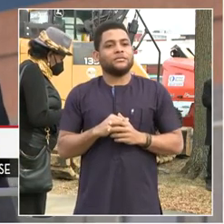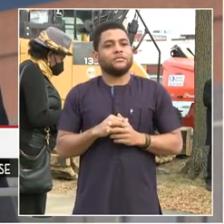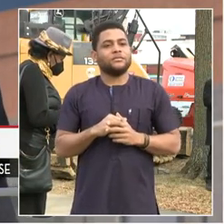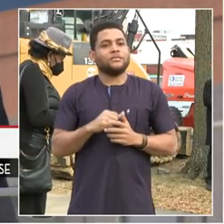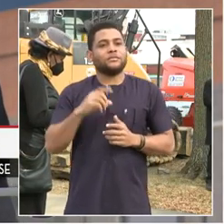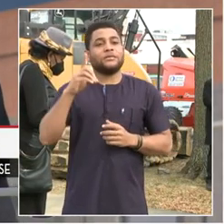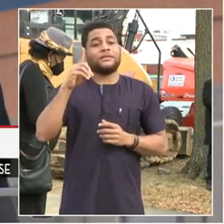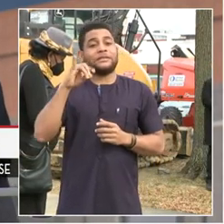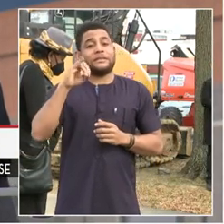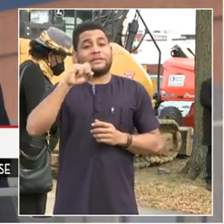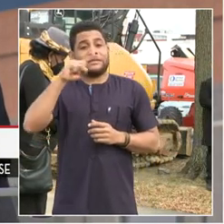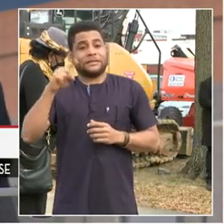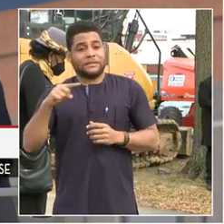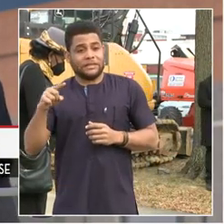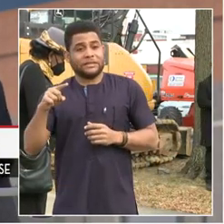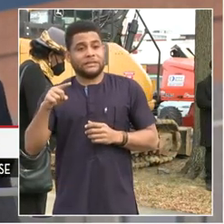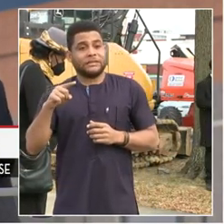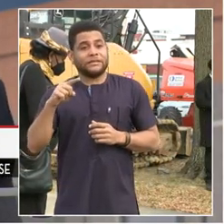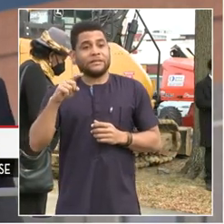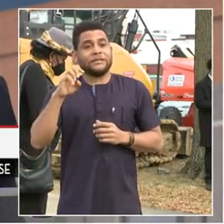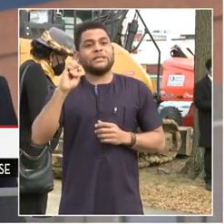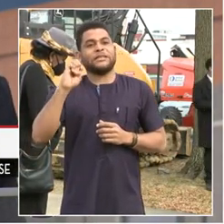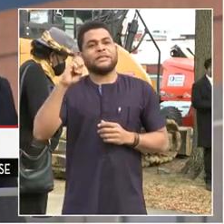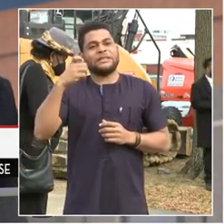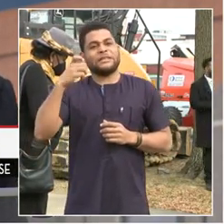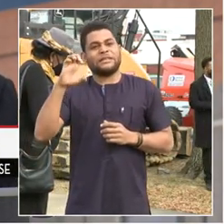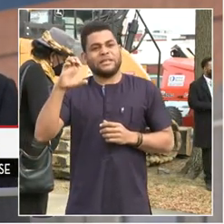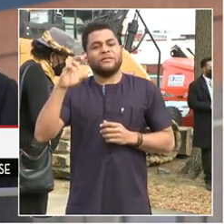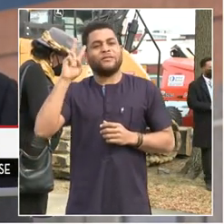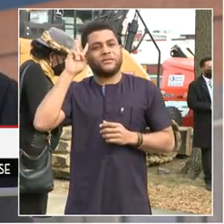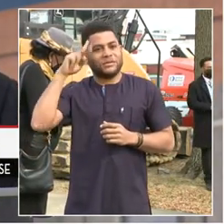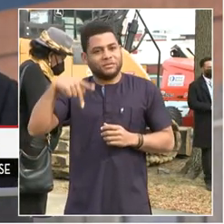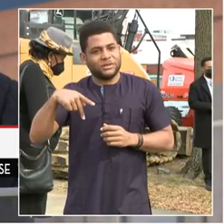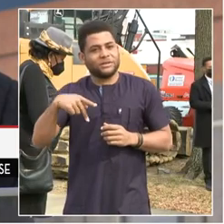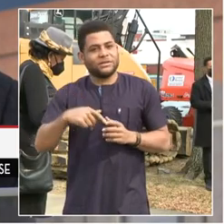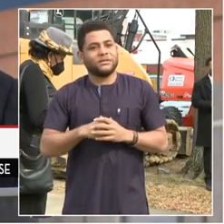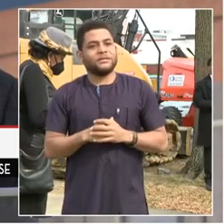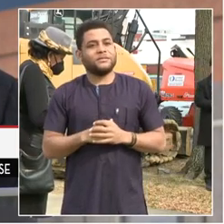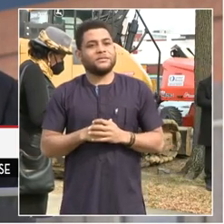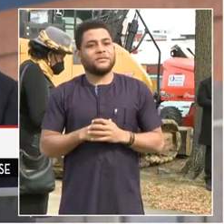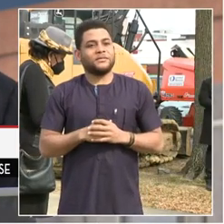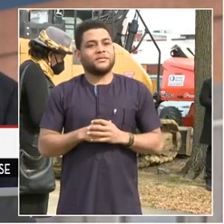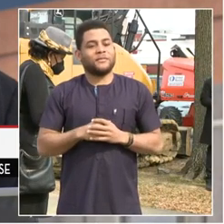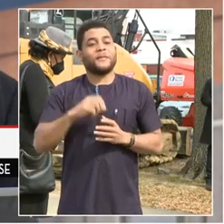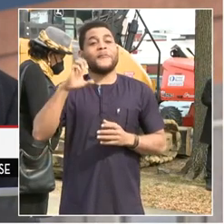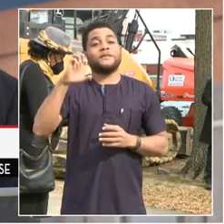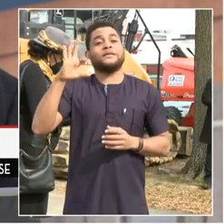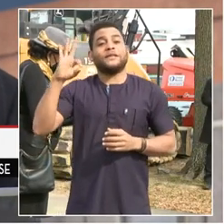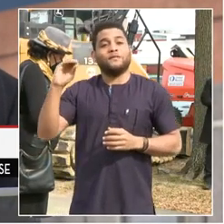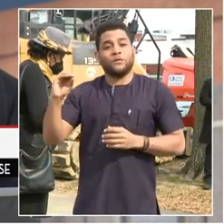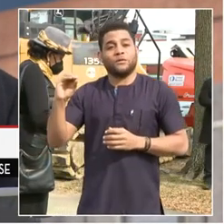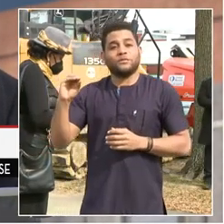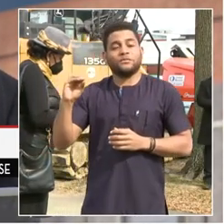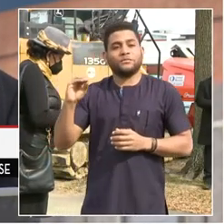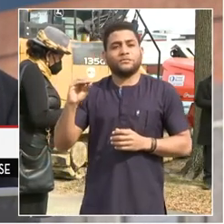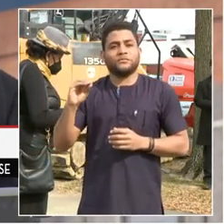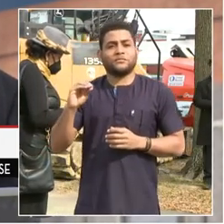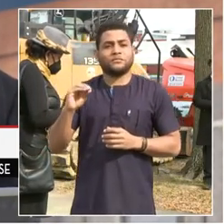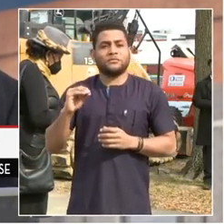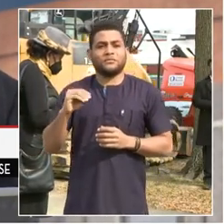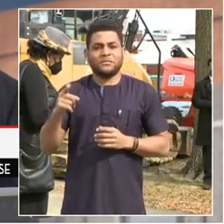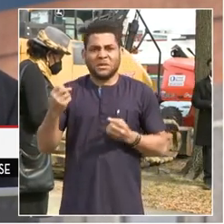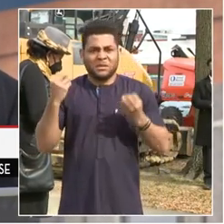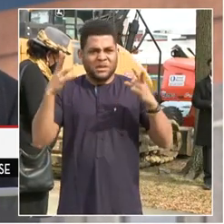Vice President and Chief Financial Officer, we have a great team, and we have many